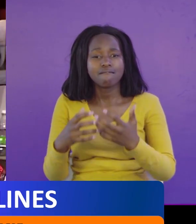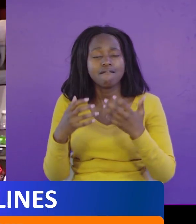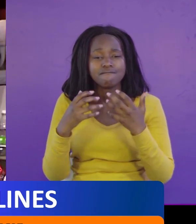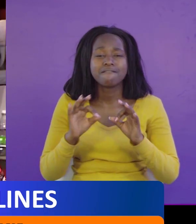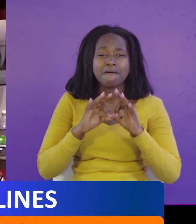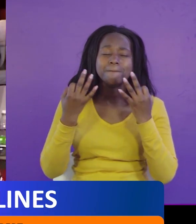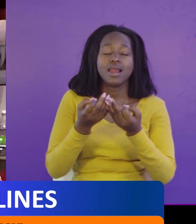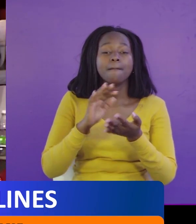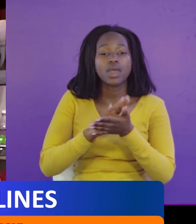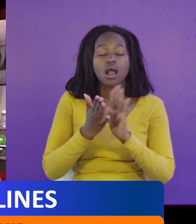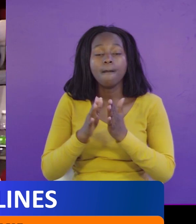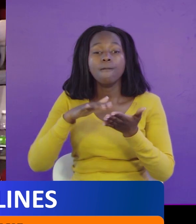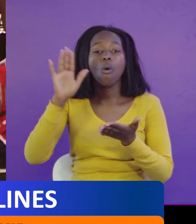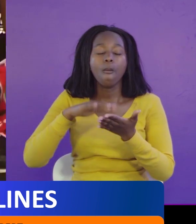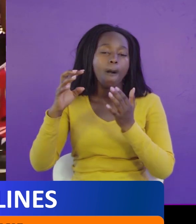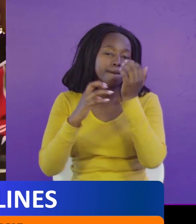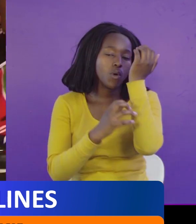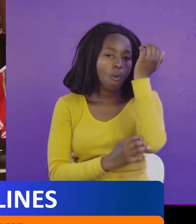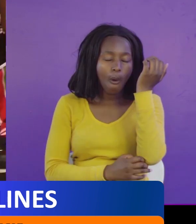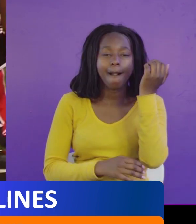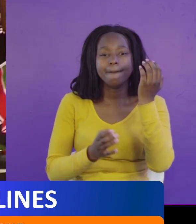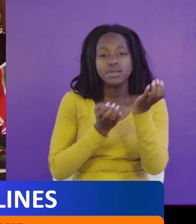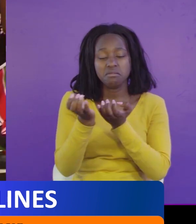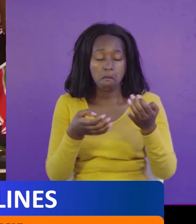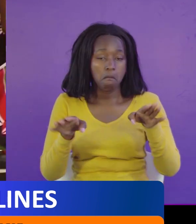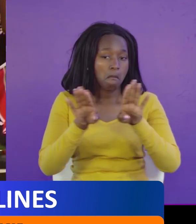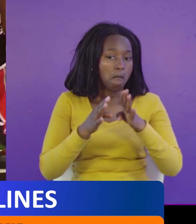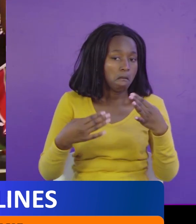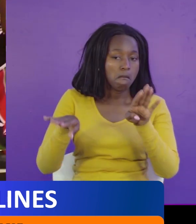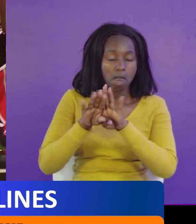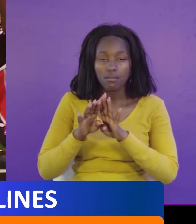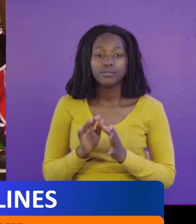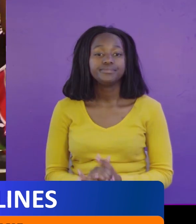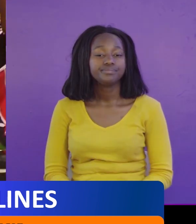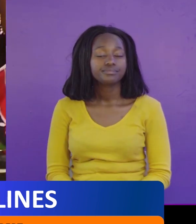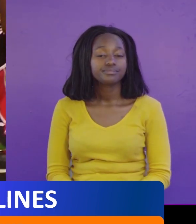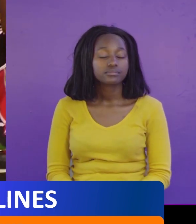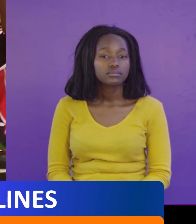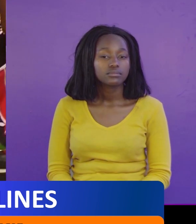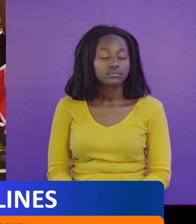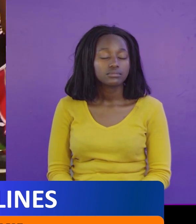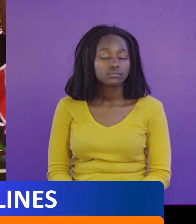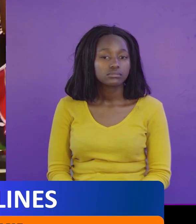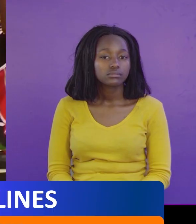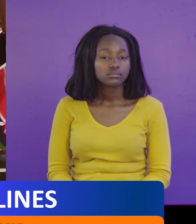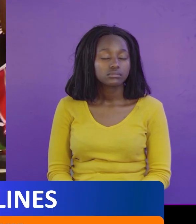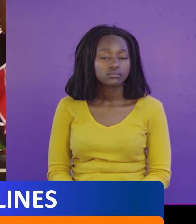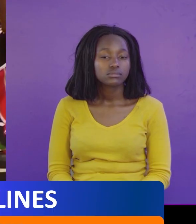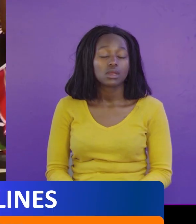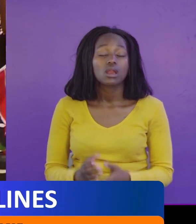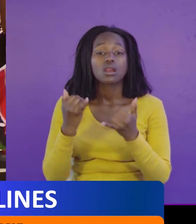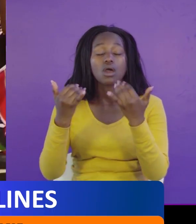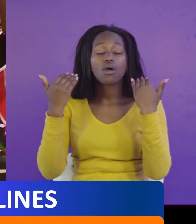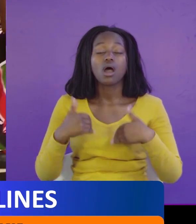poverty, and forcing businesses to close shop. 27, I will get the first chance to register as a voter and exercise my right to vote.